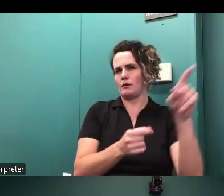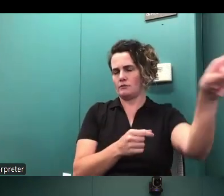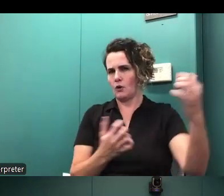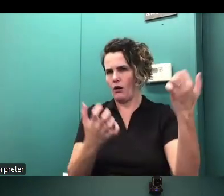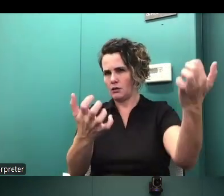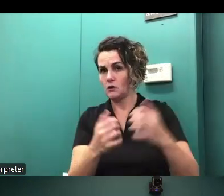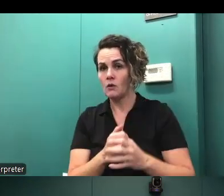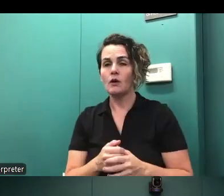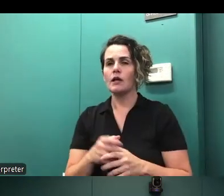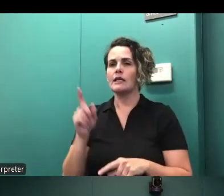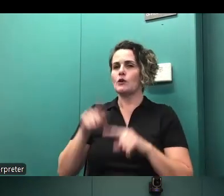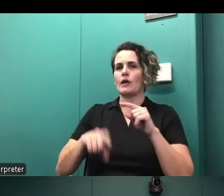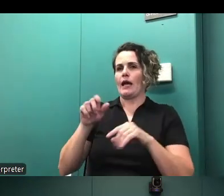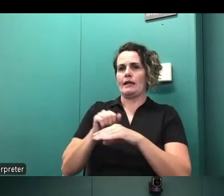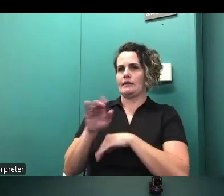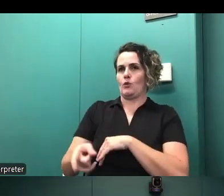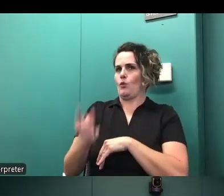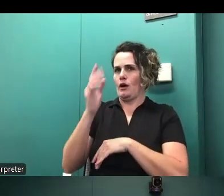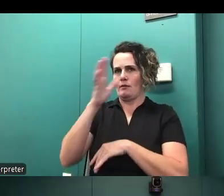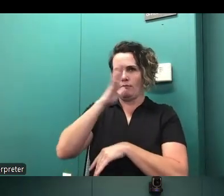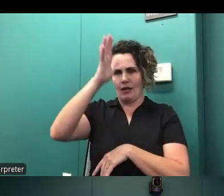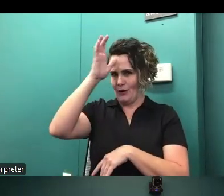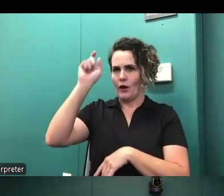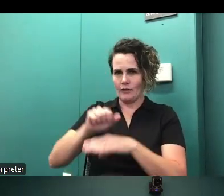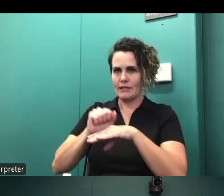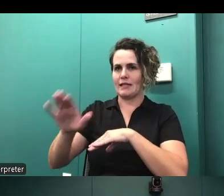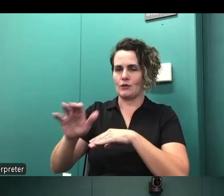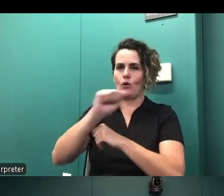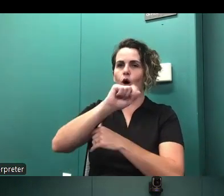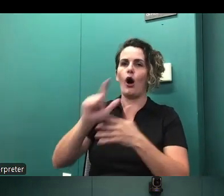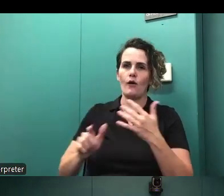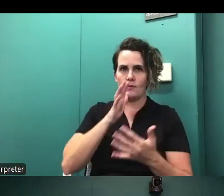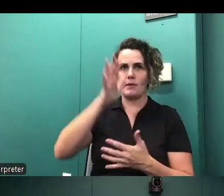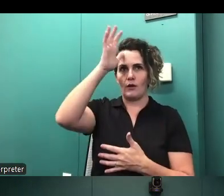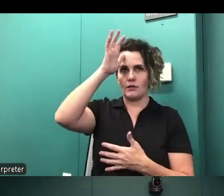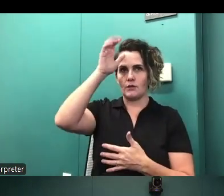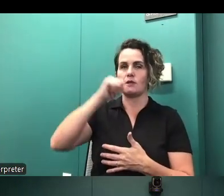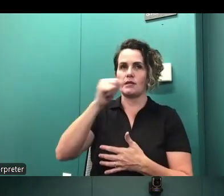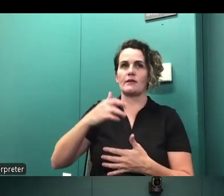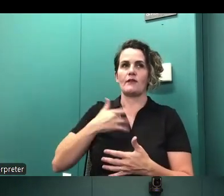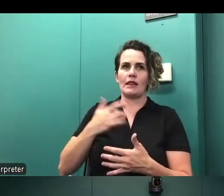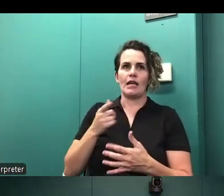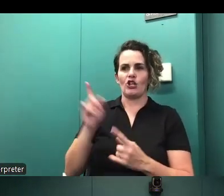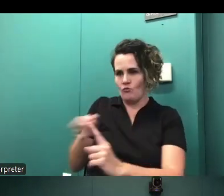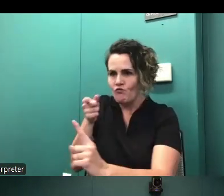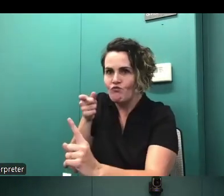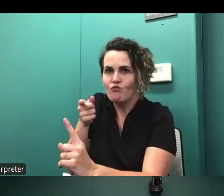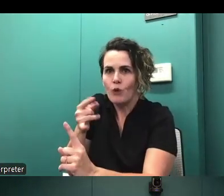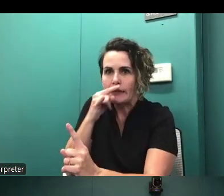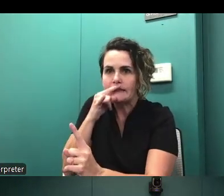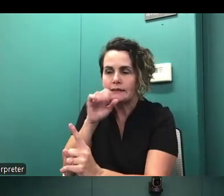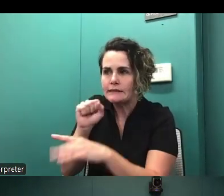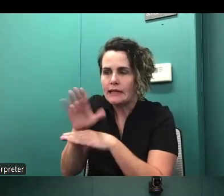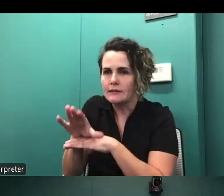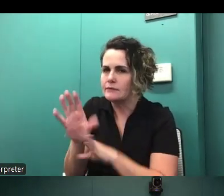just send it to like one parent, you have to send it to several at least, so it doesn't feel like you're pinpointing one and three things